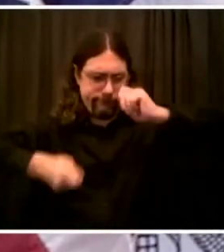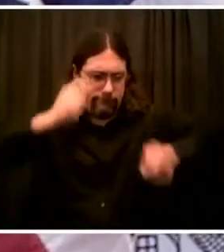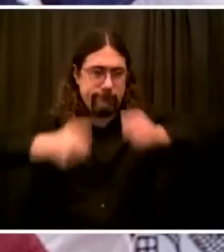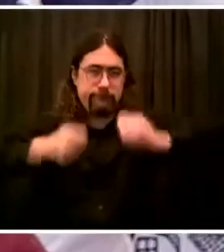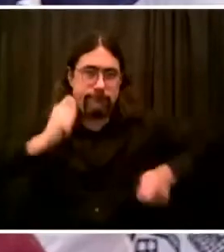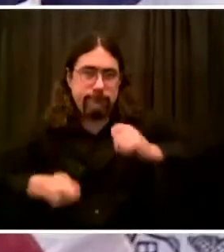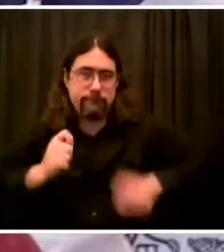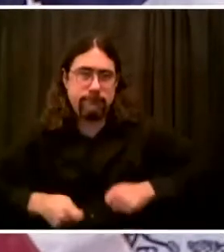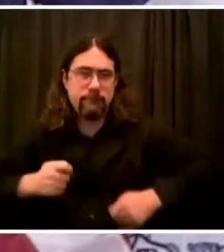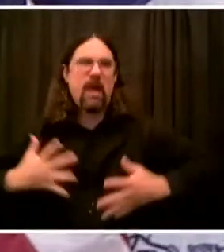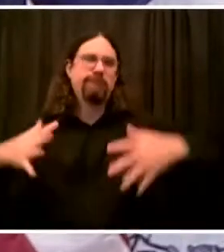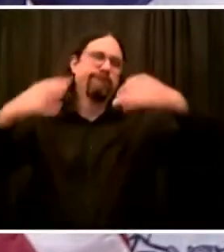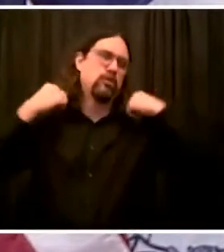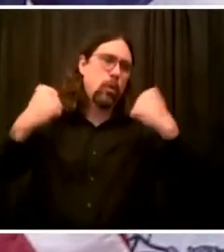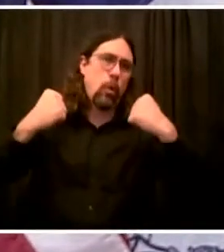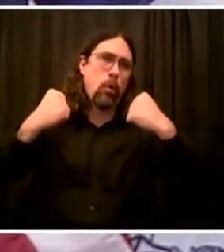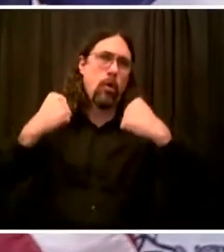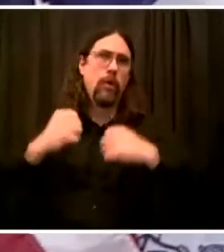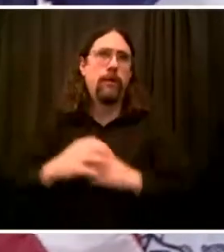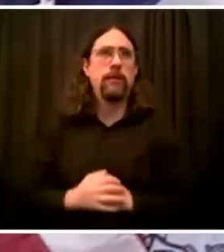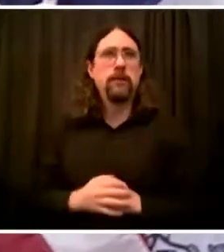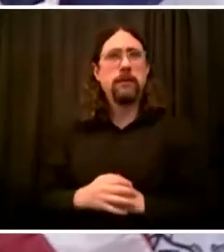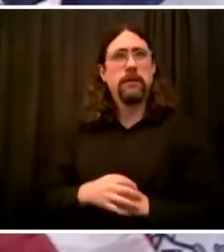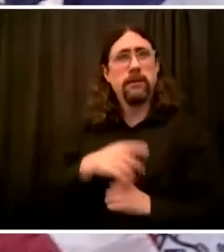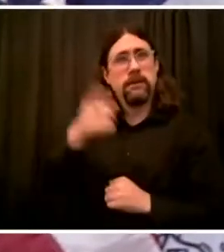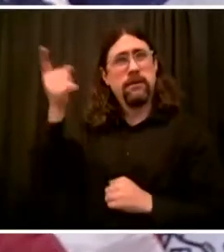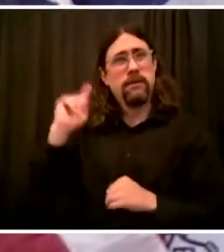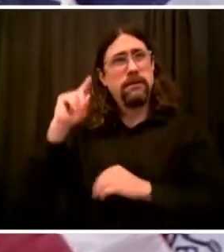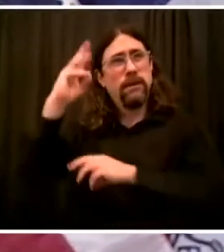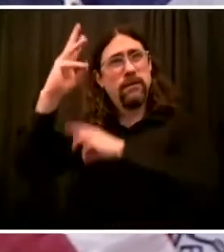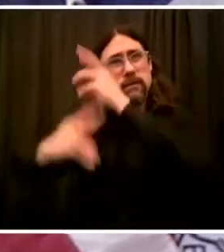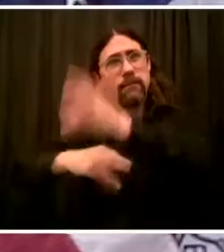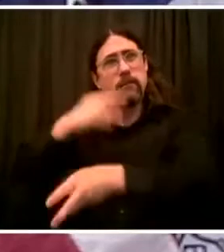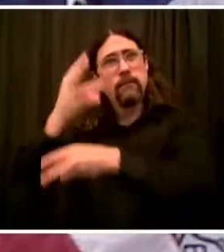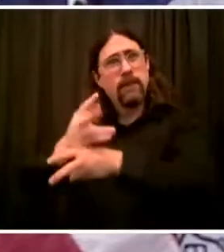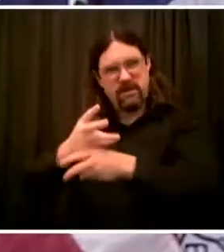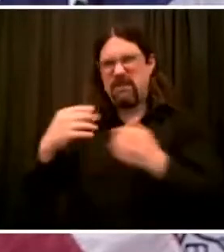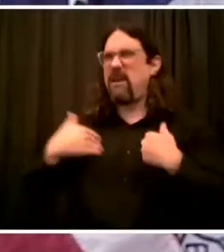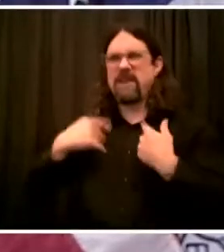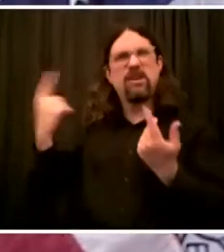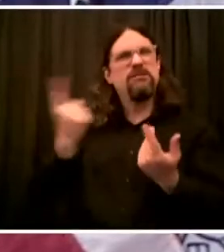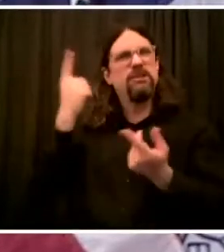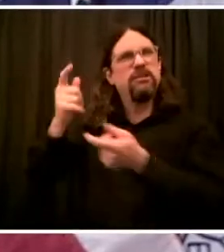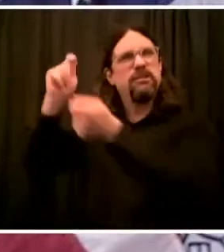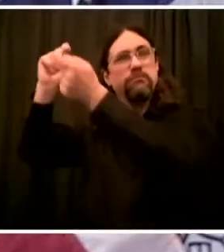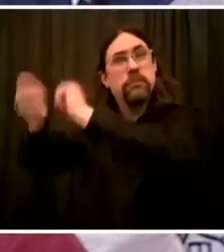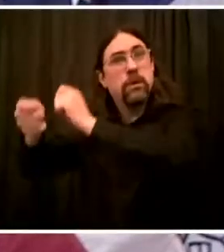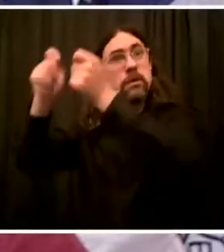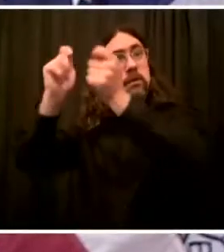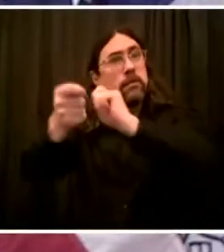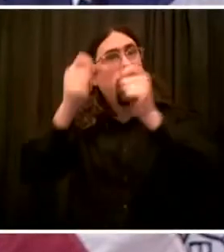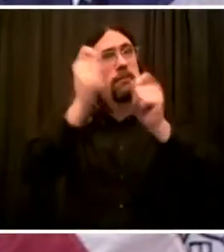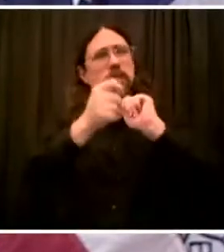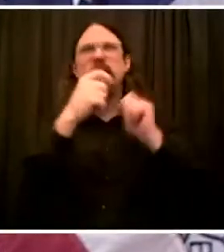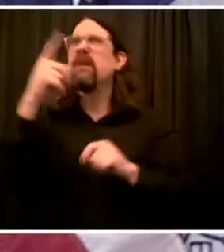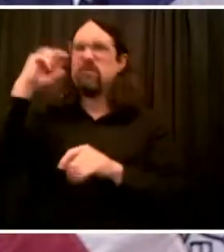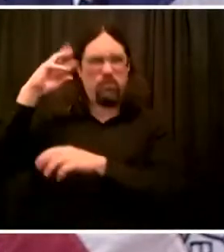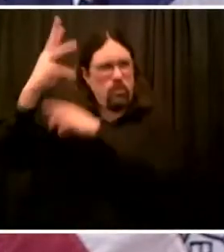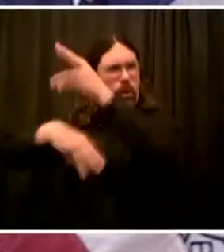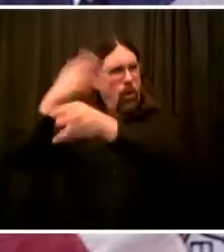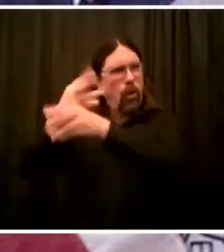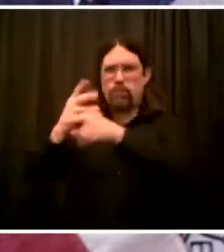If there's any place in the world that manages to adapt and improve, that